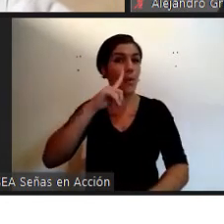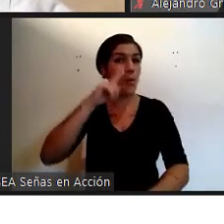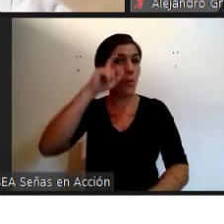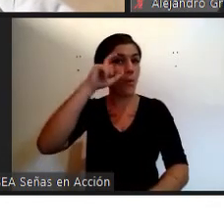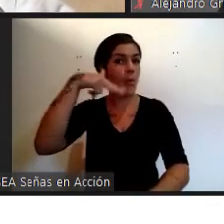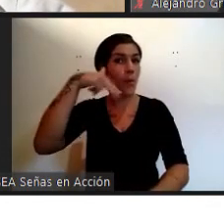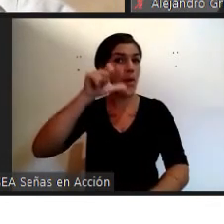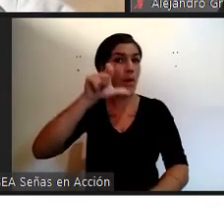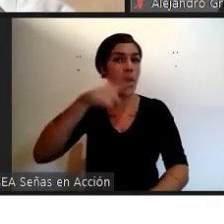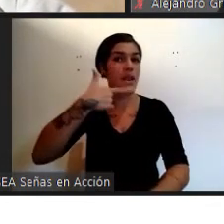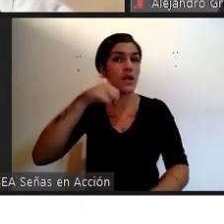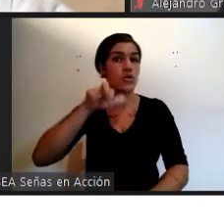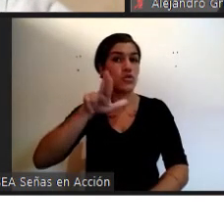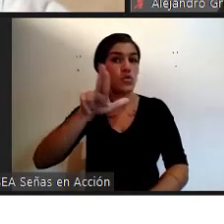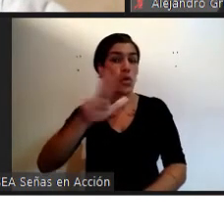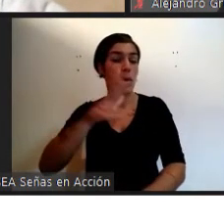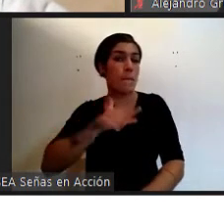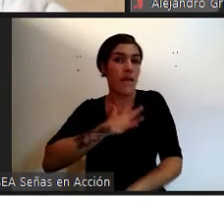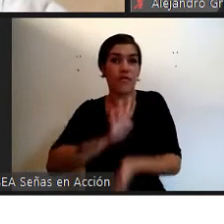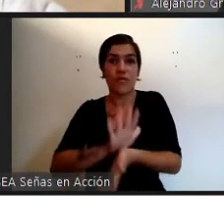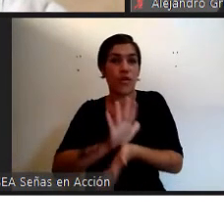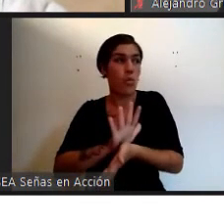pioneer